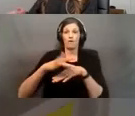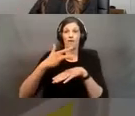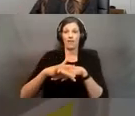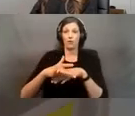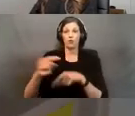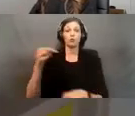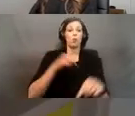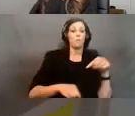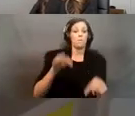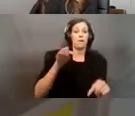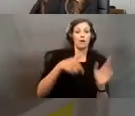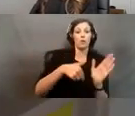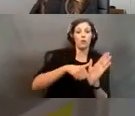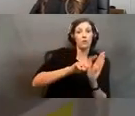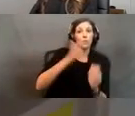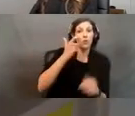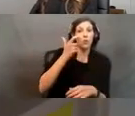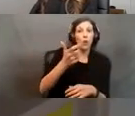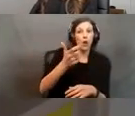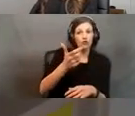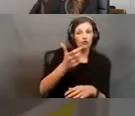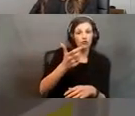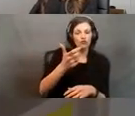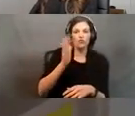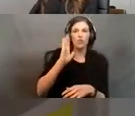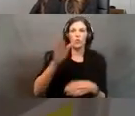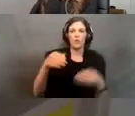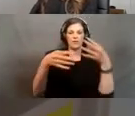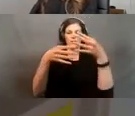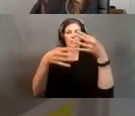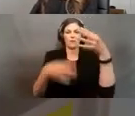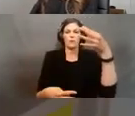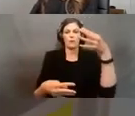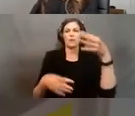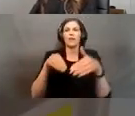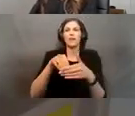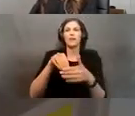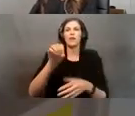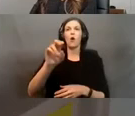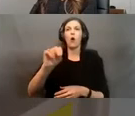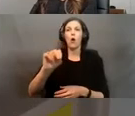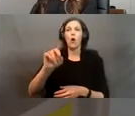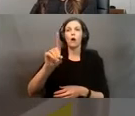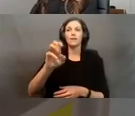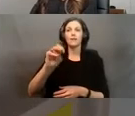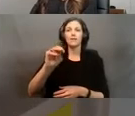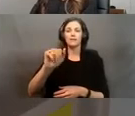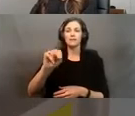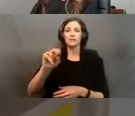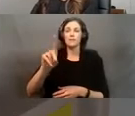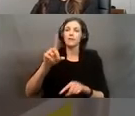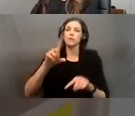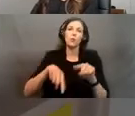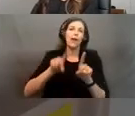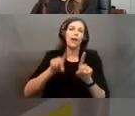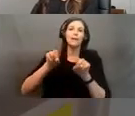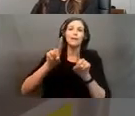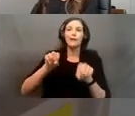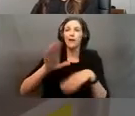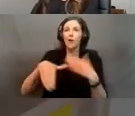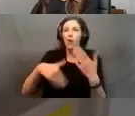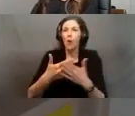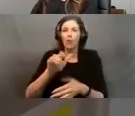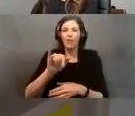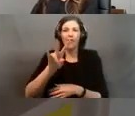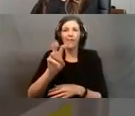and review or watch they will be listed in on demand. So you won't be able to attend all the live sessions because a lot will be